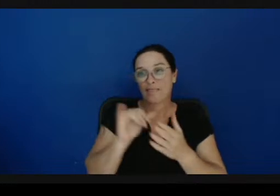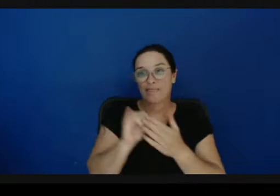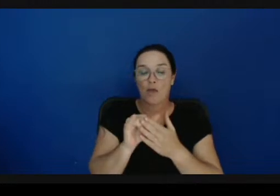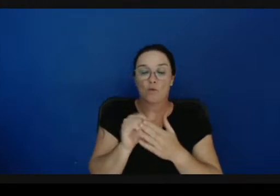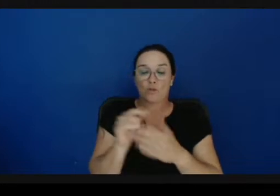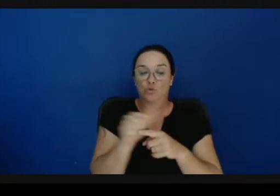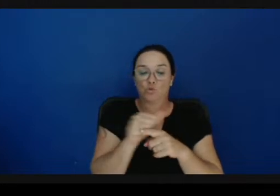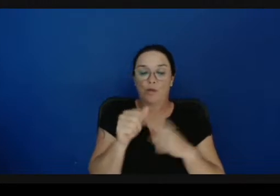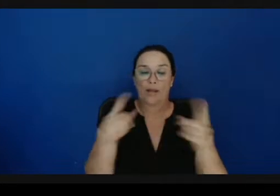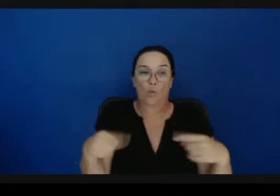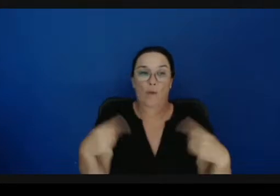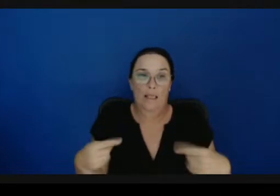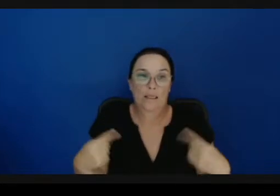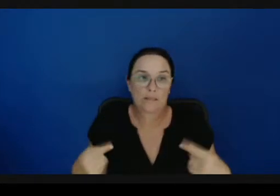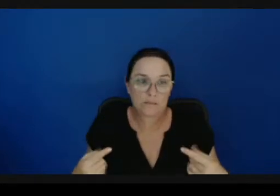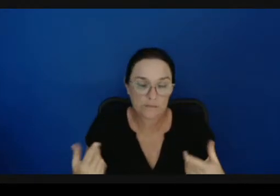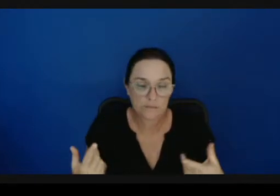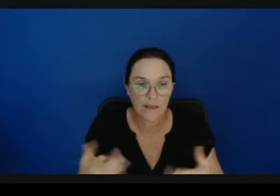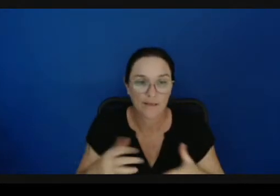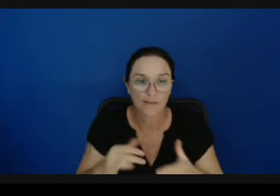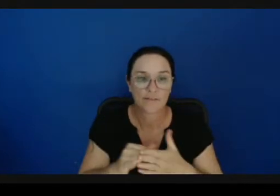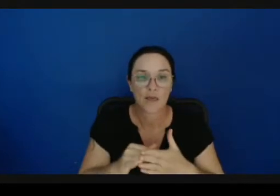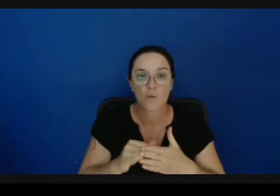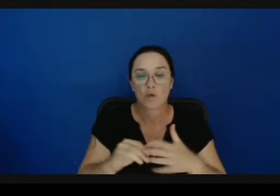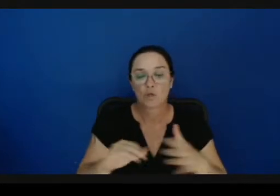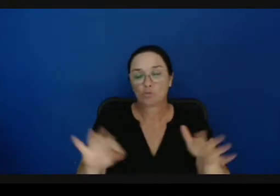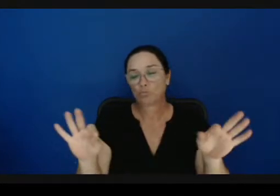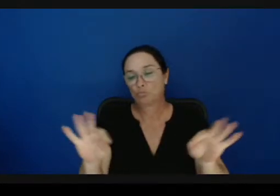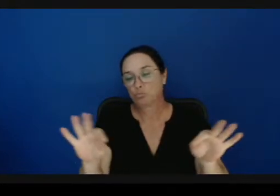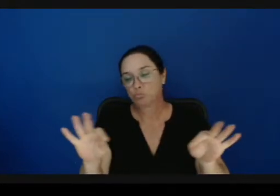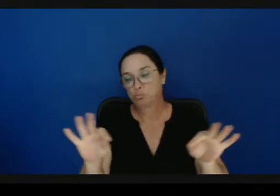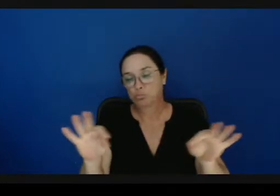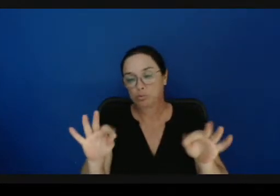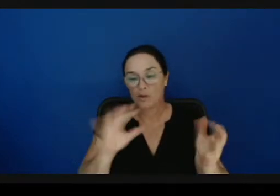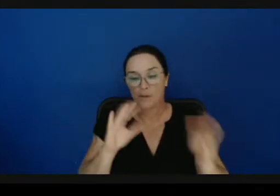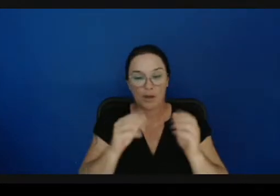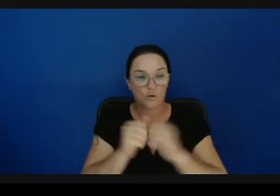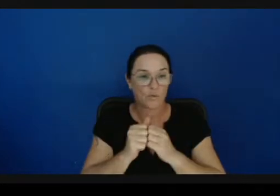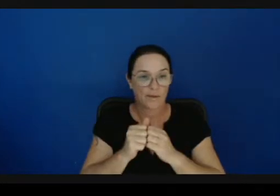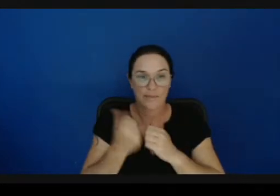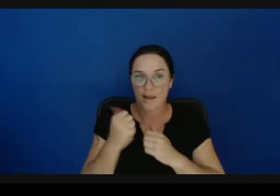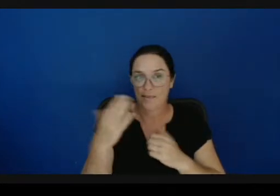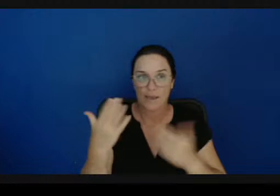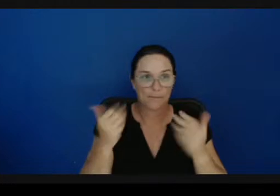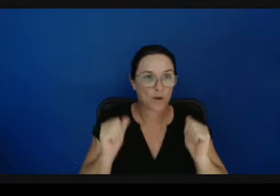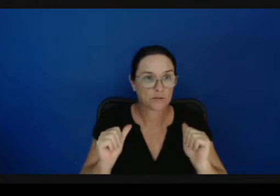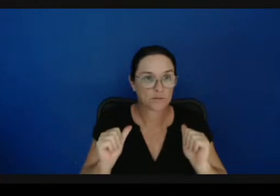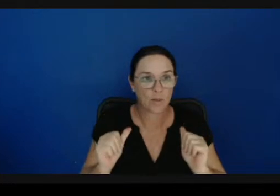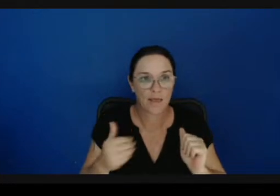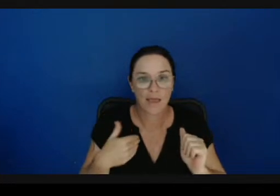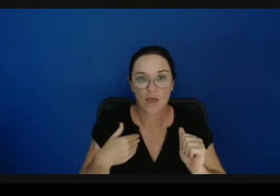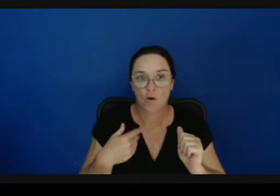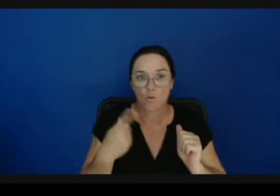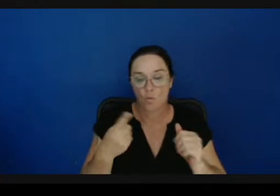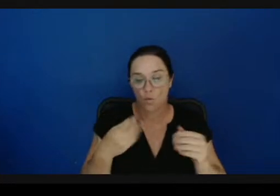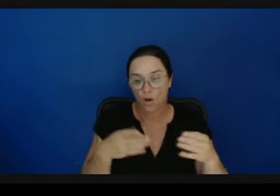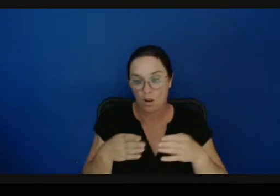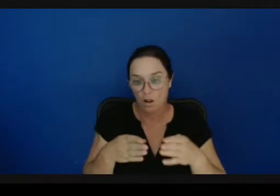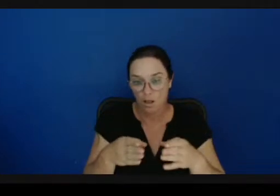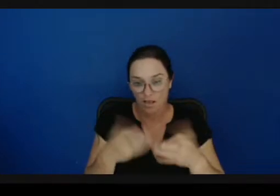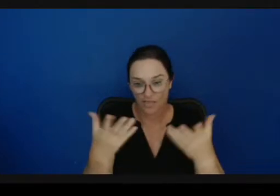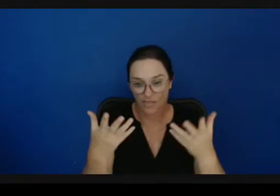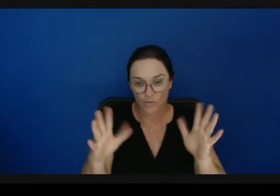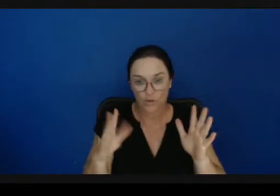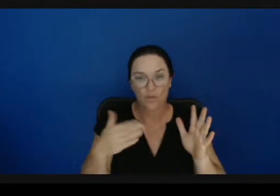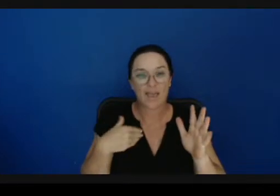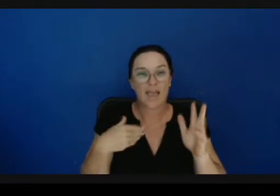got practice on it, but that was the most benign rift zone eruption I could have thought of. It took one little baby road and that's it. We got a viewing